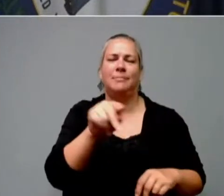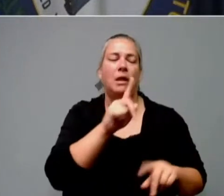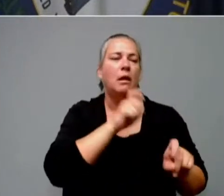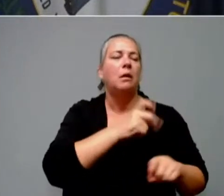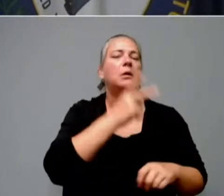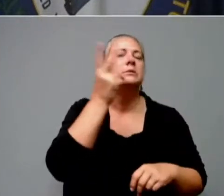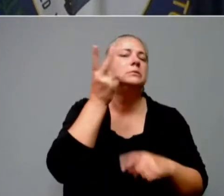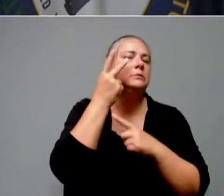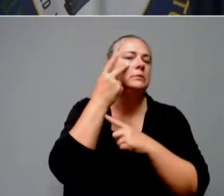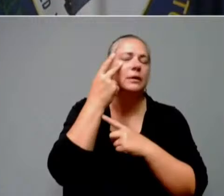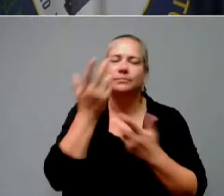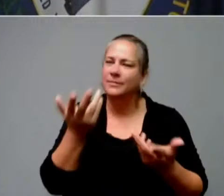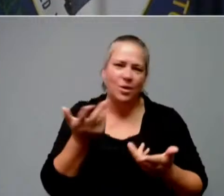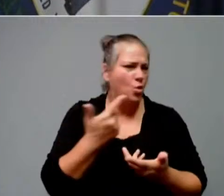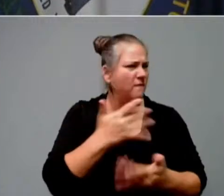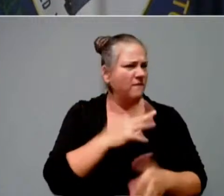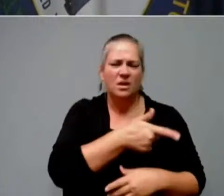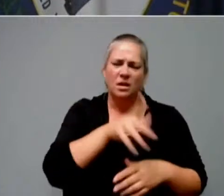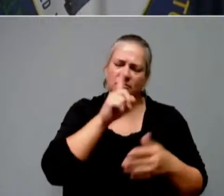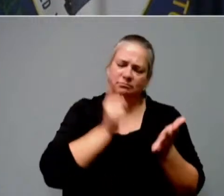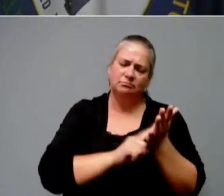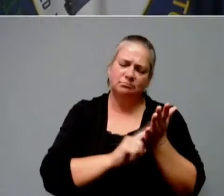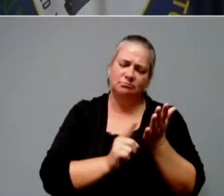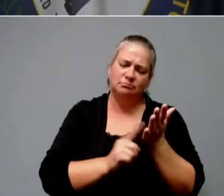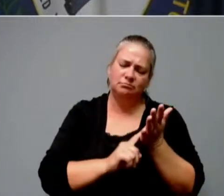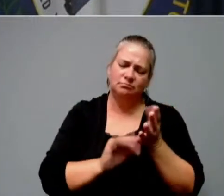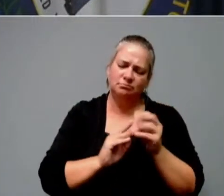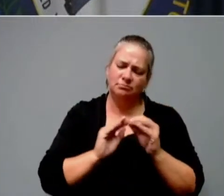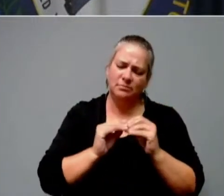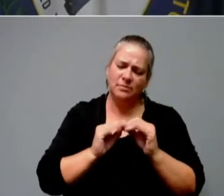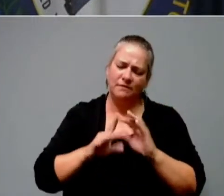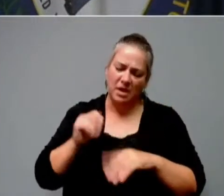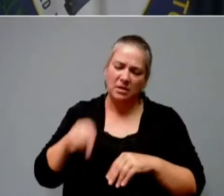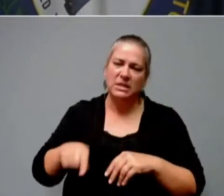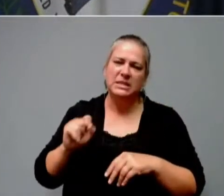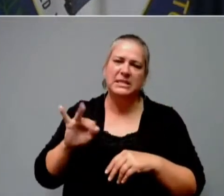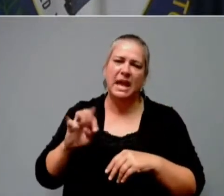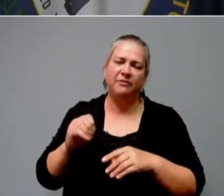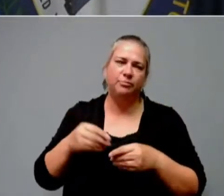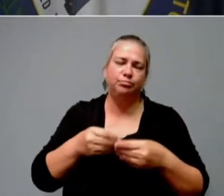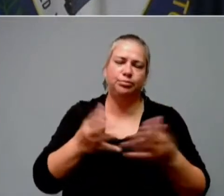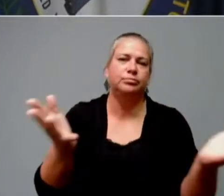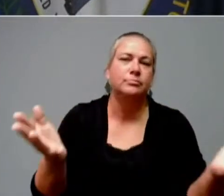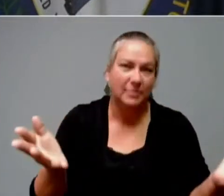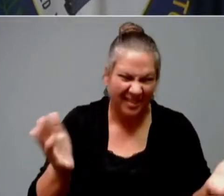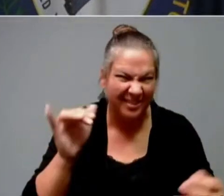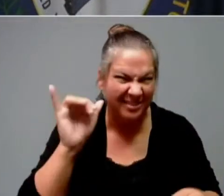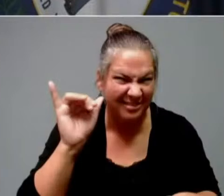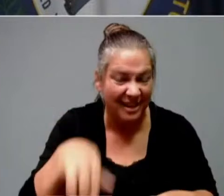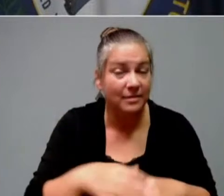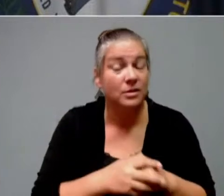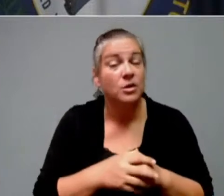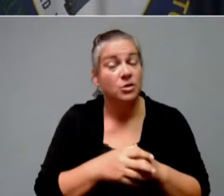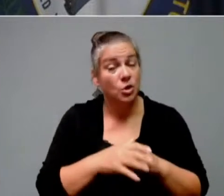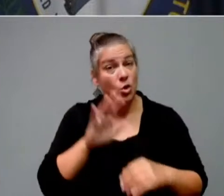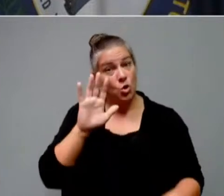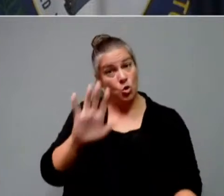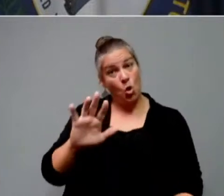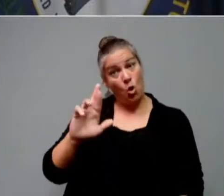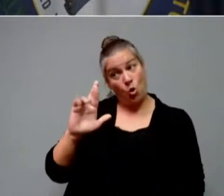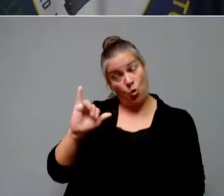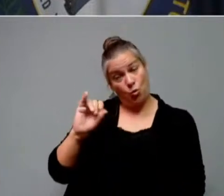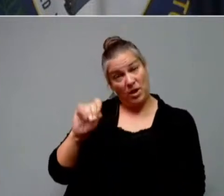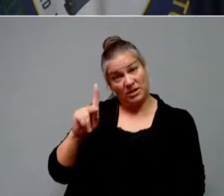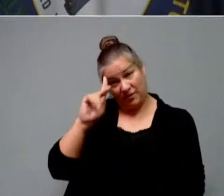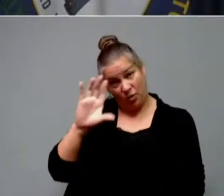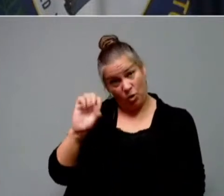and overwhelmingly been found to be safe. And in addition to that, the risks of getting COVID are so much larger than any